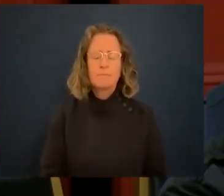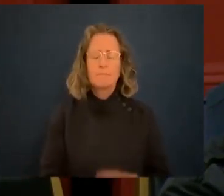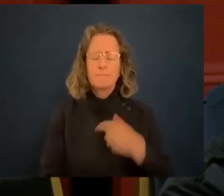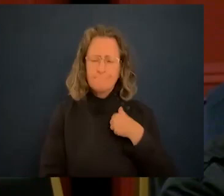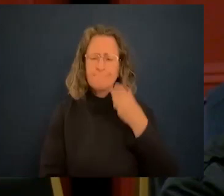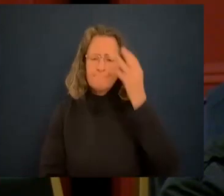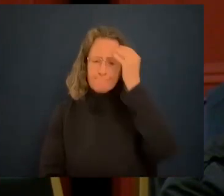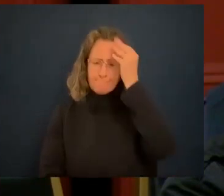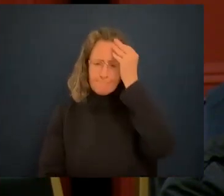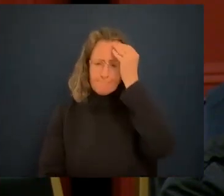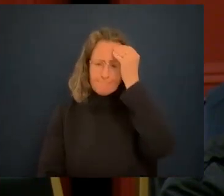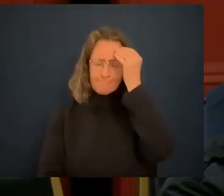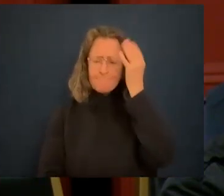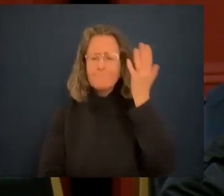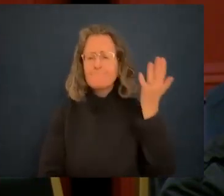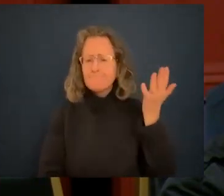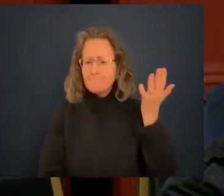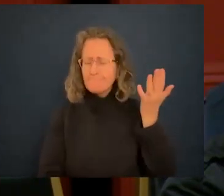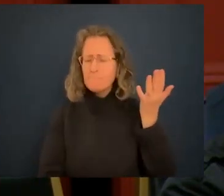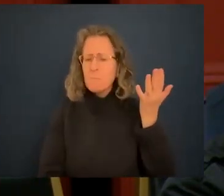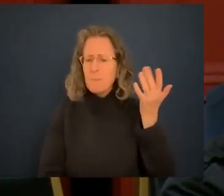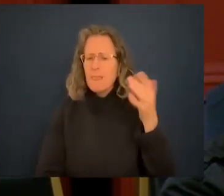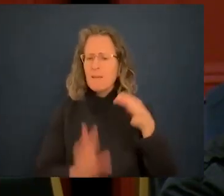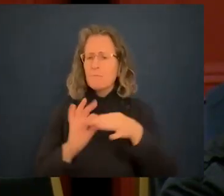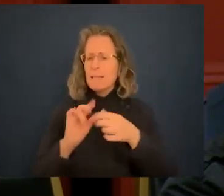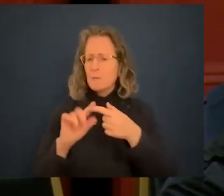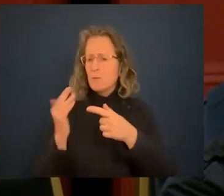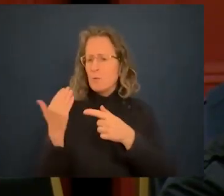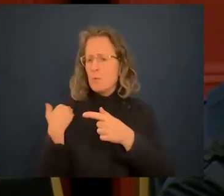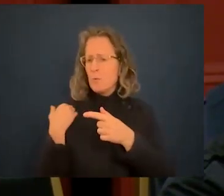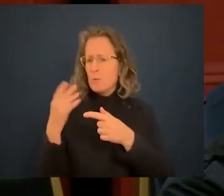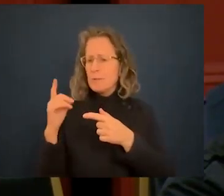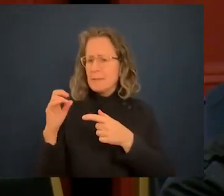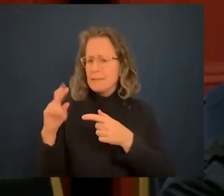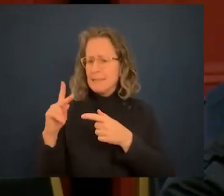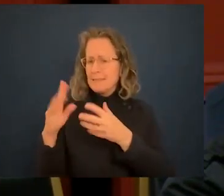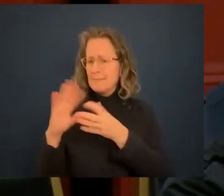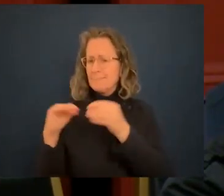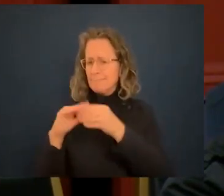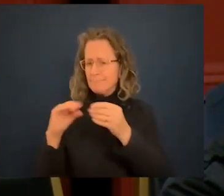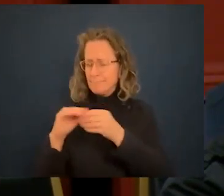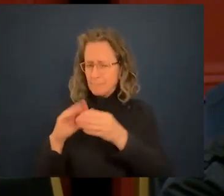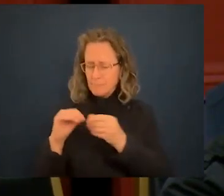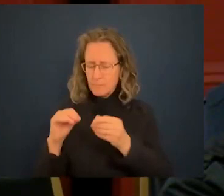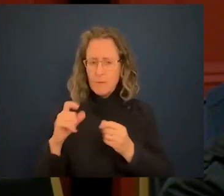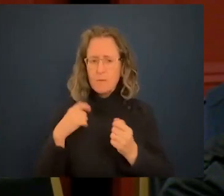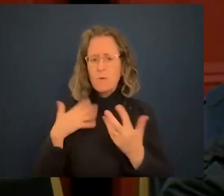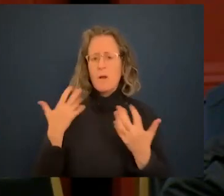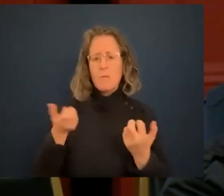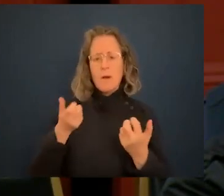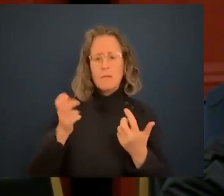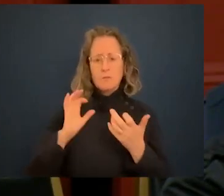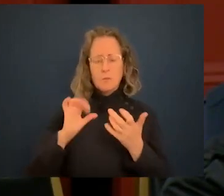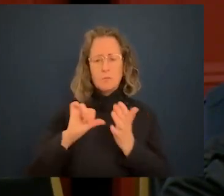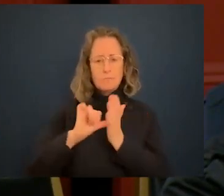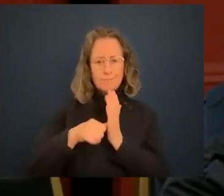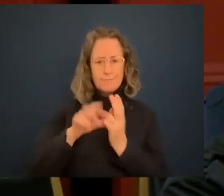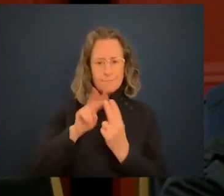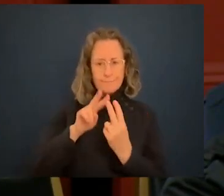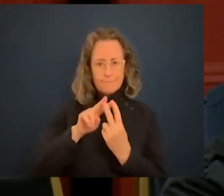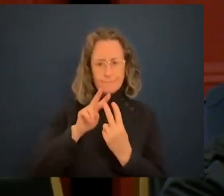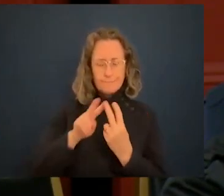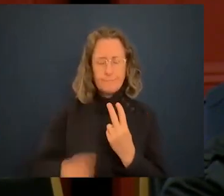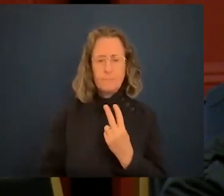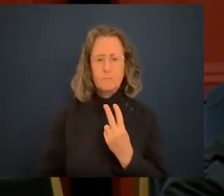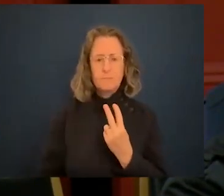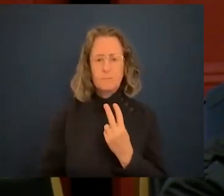me in hearing the last speaker um I think there's therefore two things that I want to highlight one um is